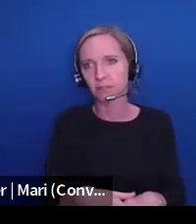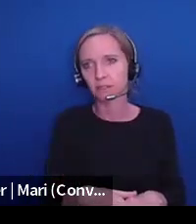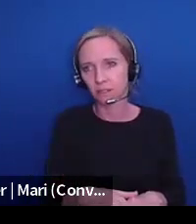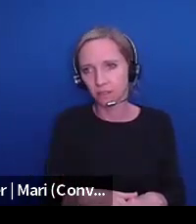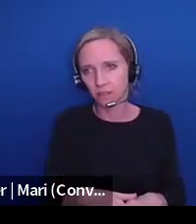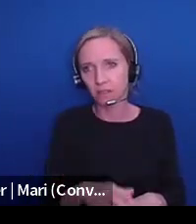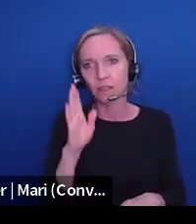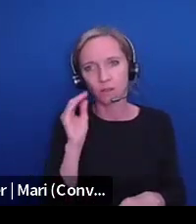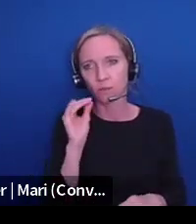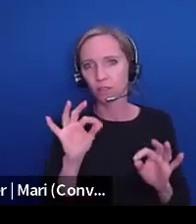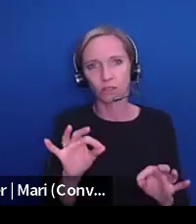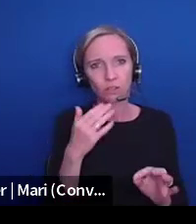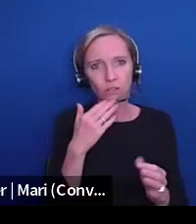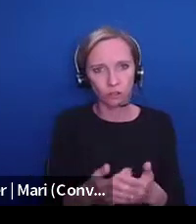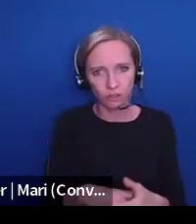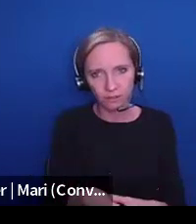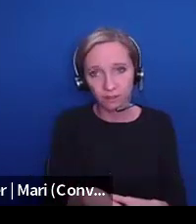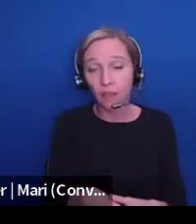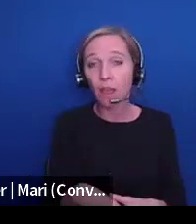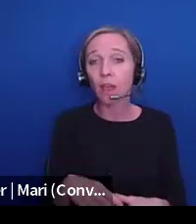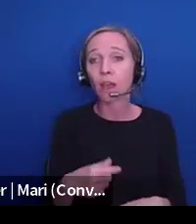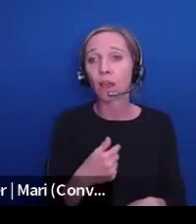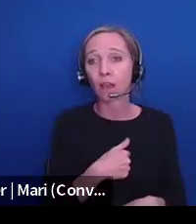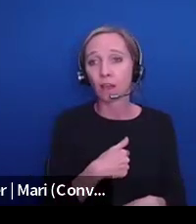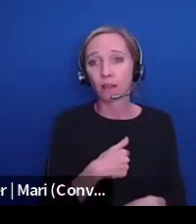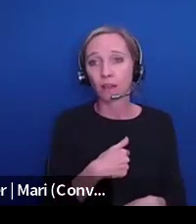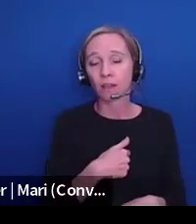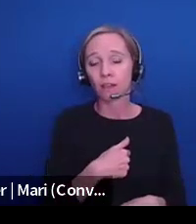will be good. I will be